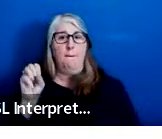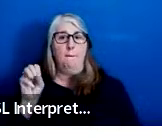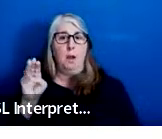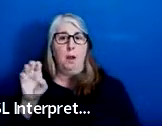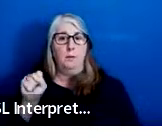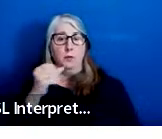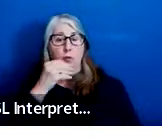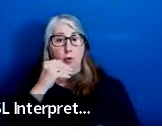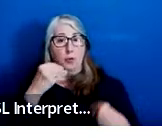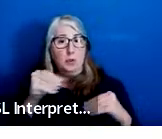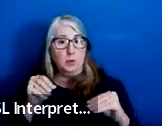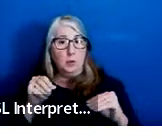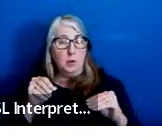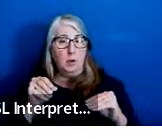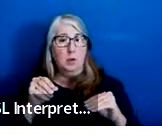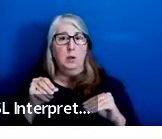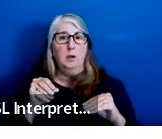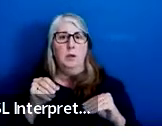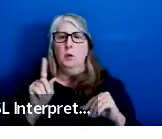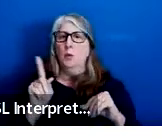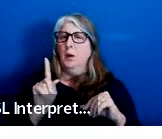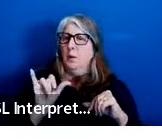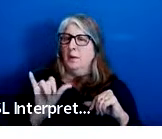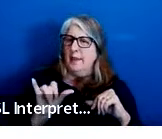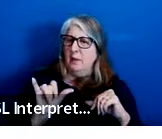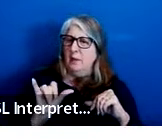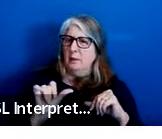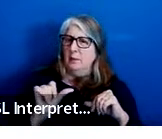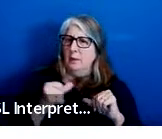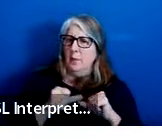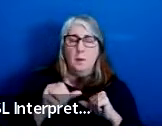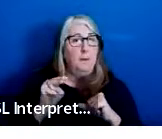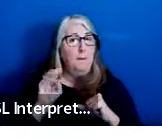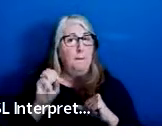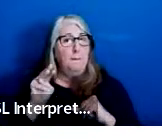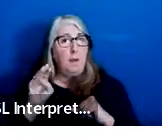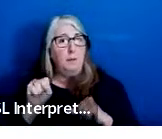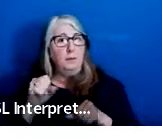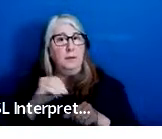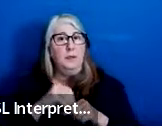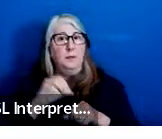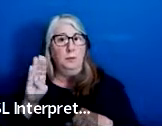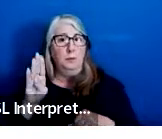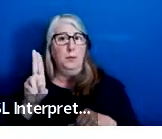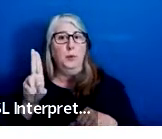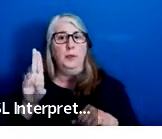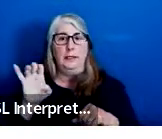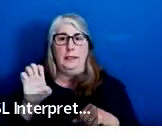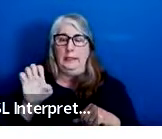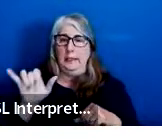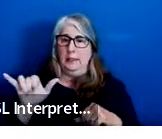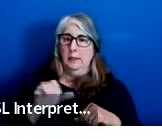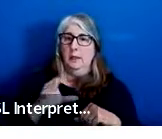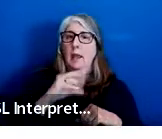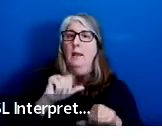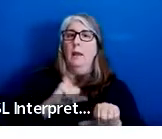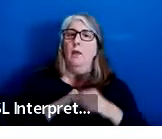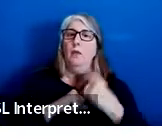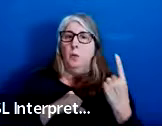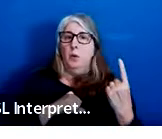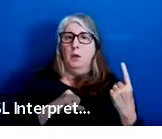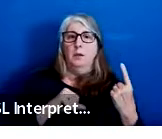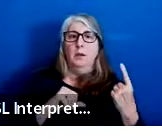store. Where was that one? I don't remember. But Mom's in Bowie. The Moms in Bowie, and then we also had one down on the